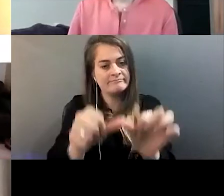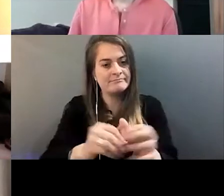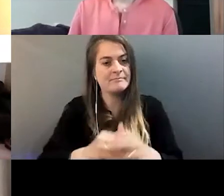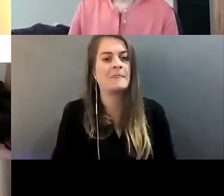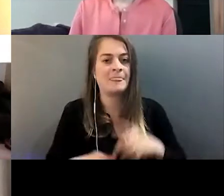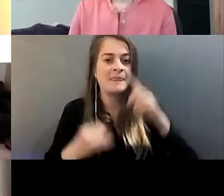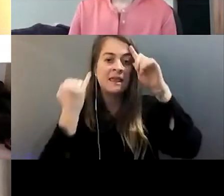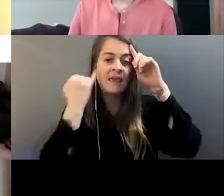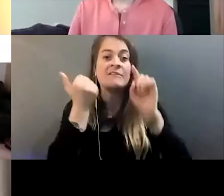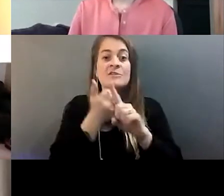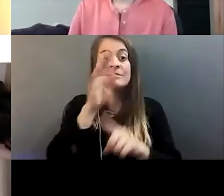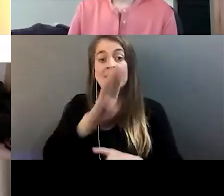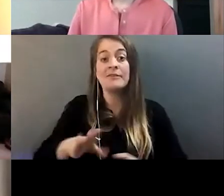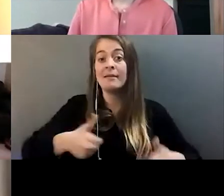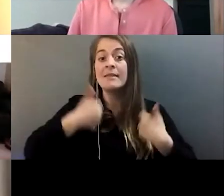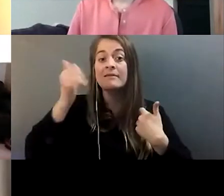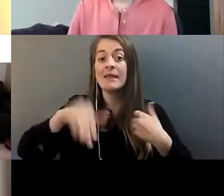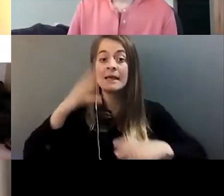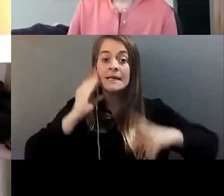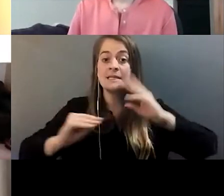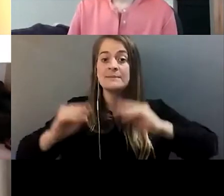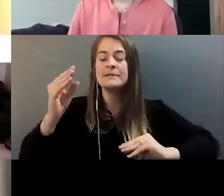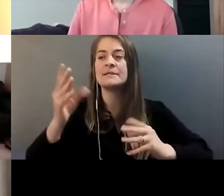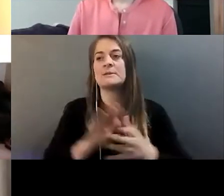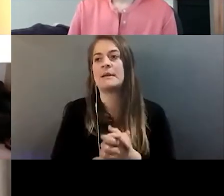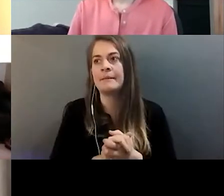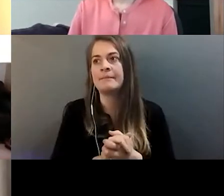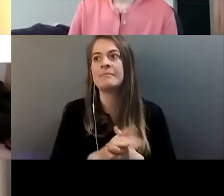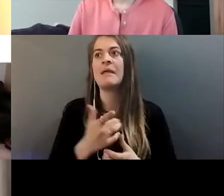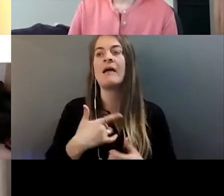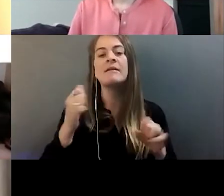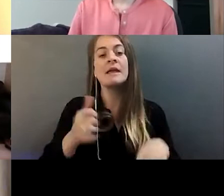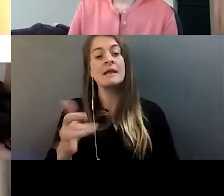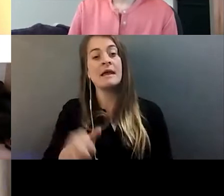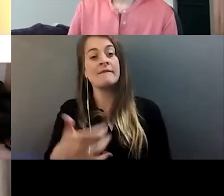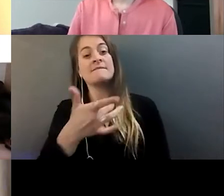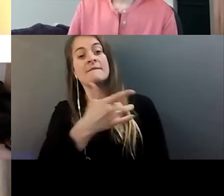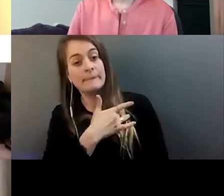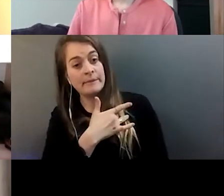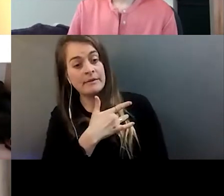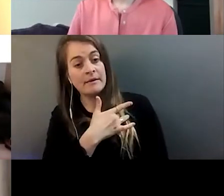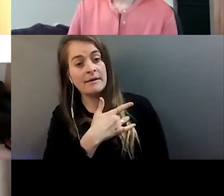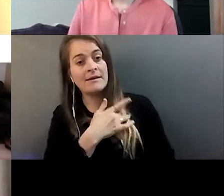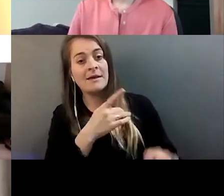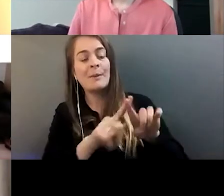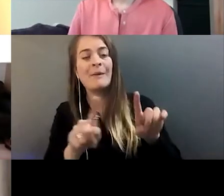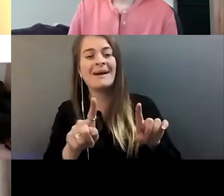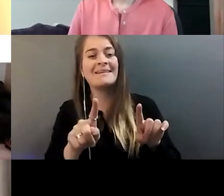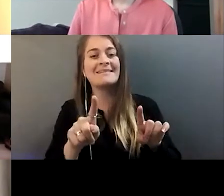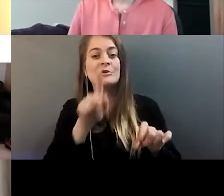that experience, I think people can have empathy, but it is not the same as living